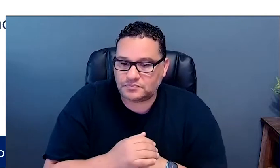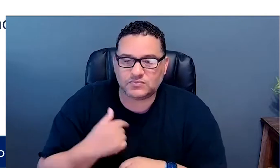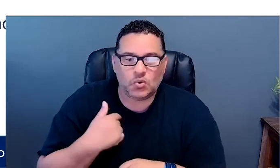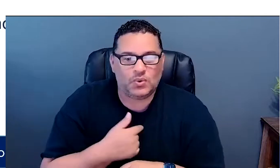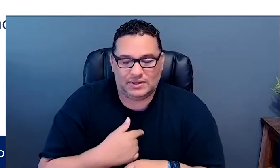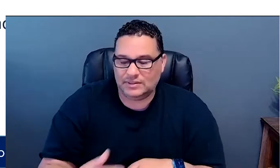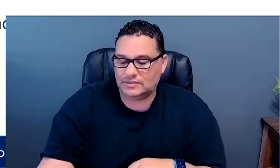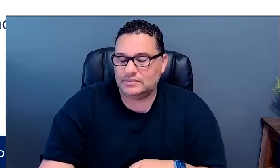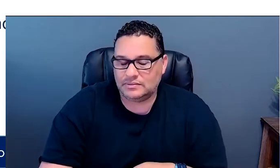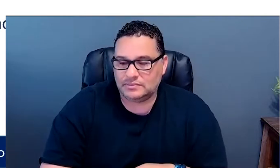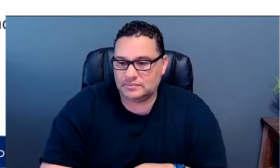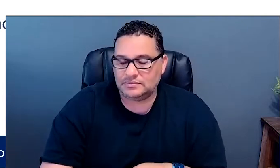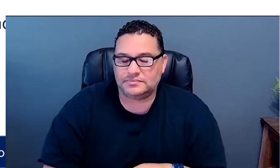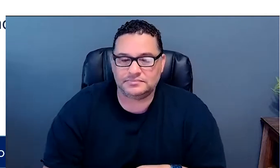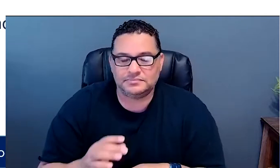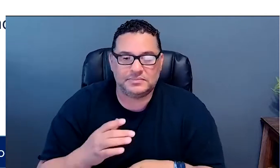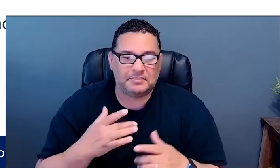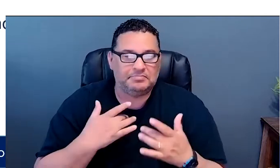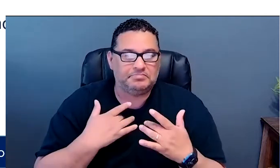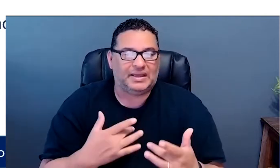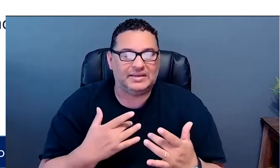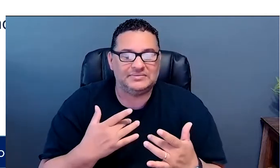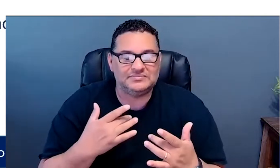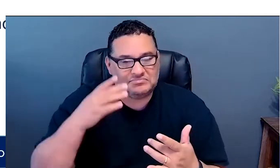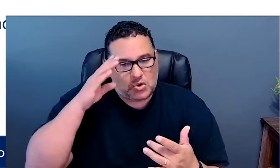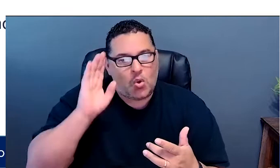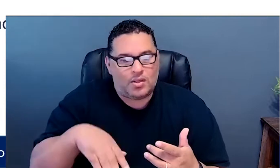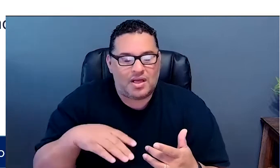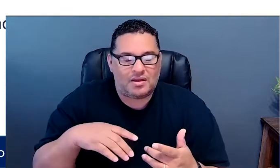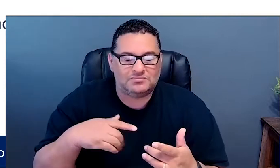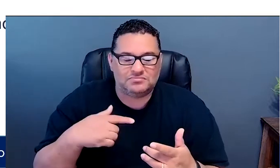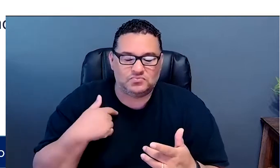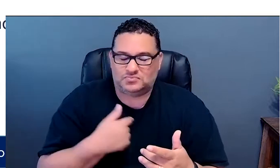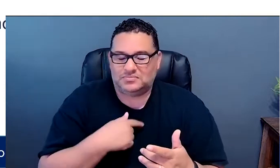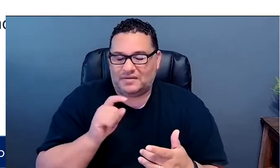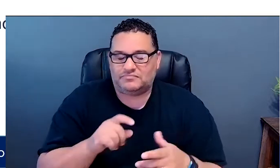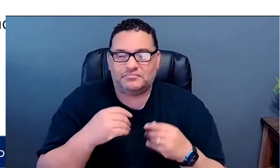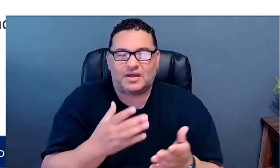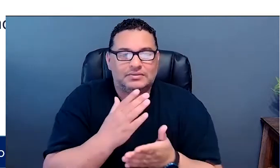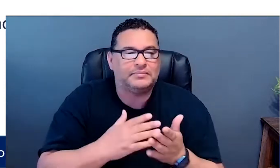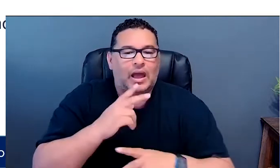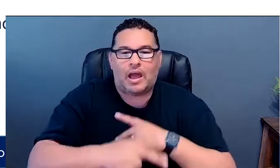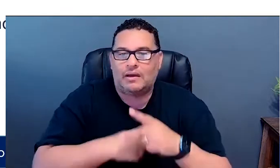that we're going to have to provide some kind of services for